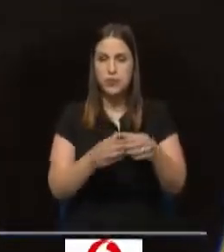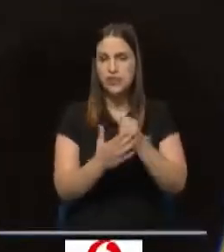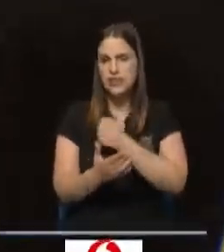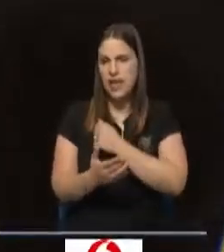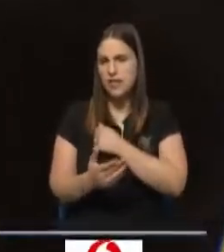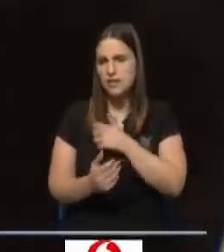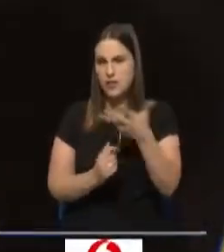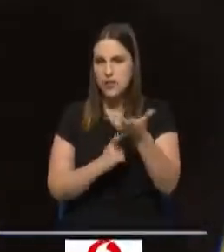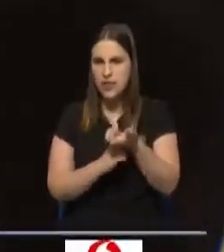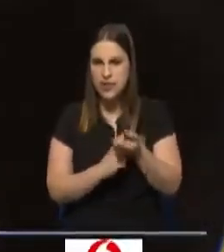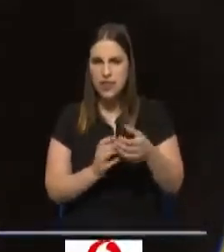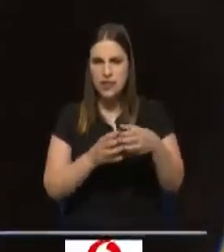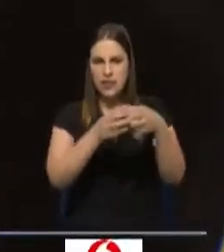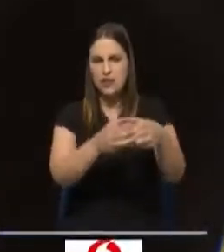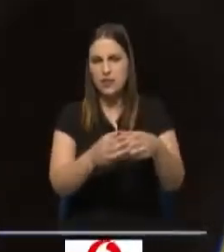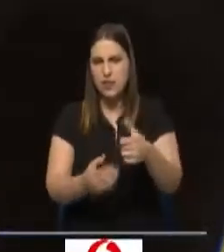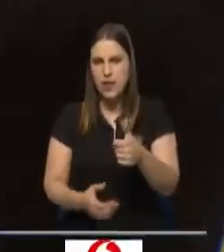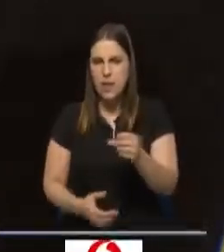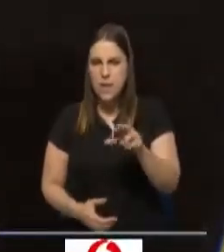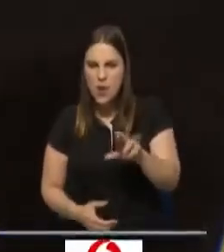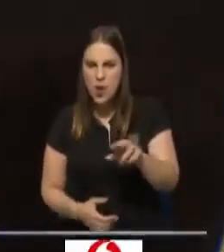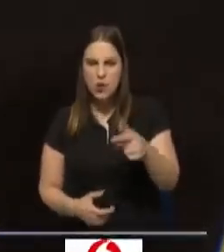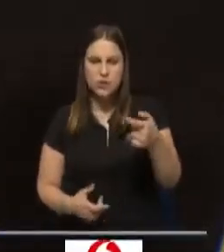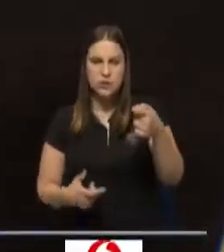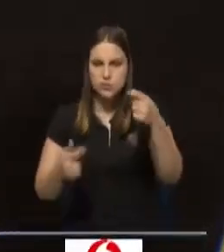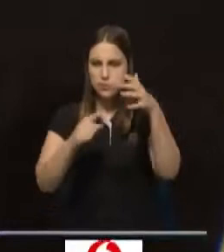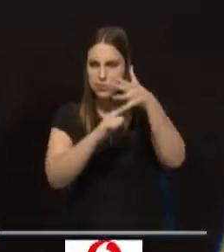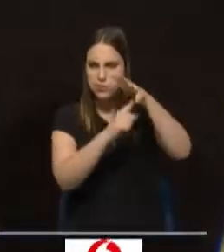other elements that we have to bear in mind.